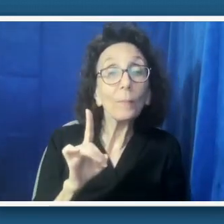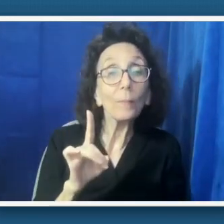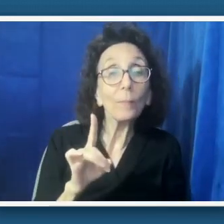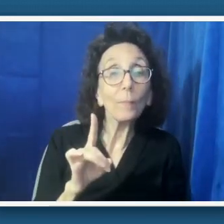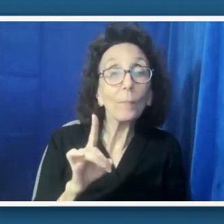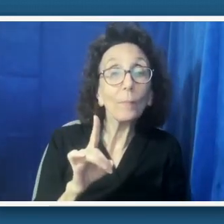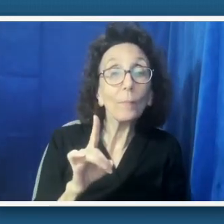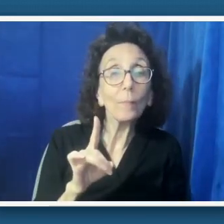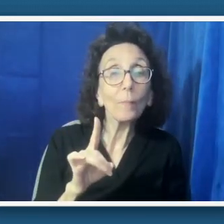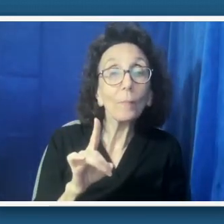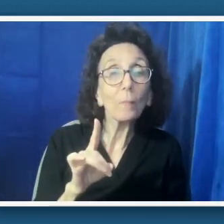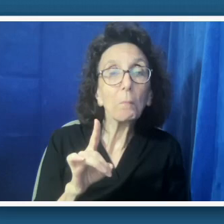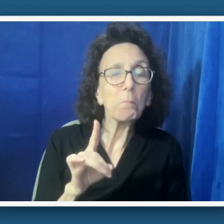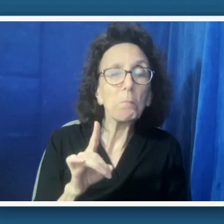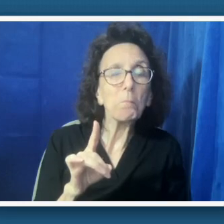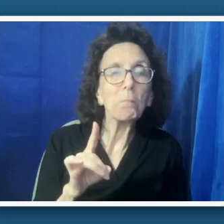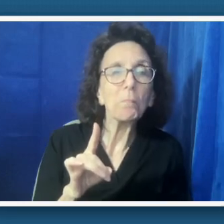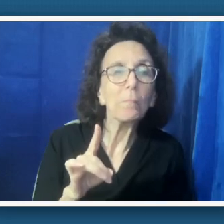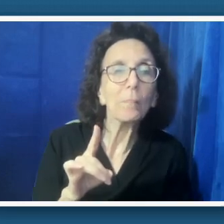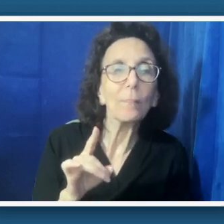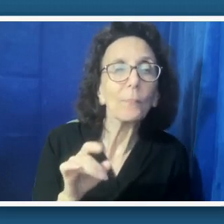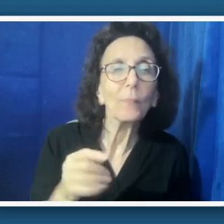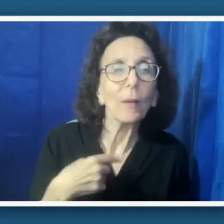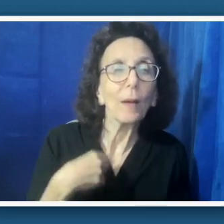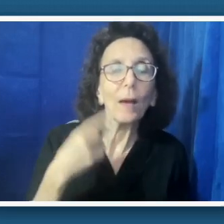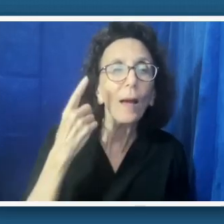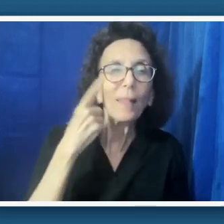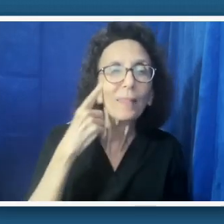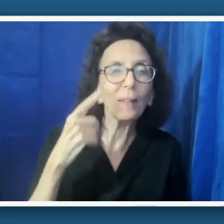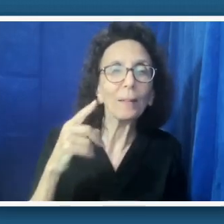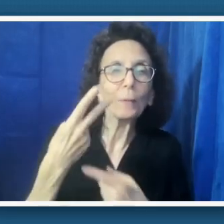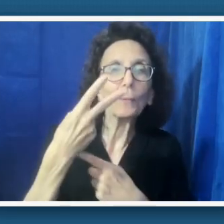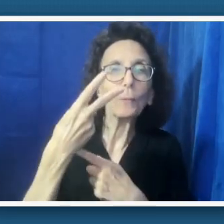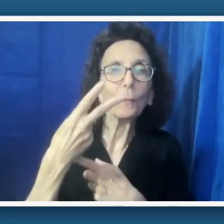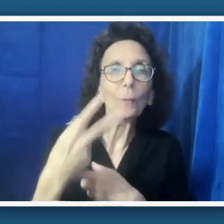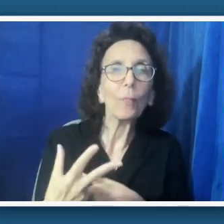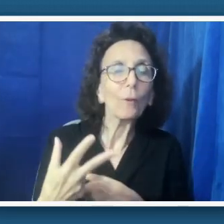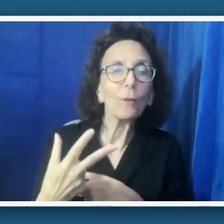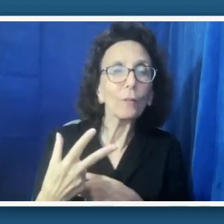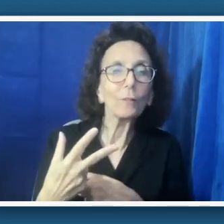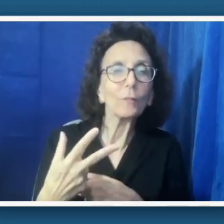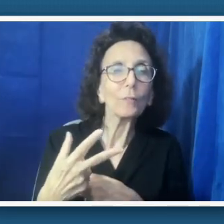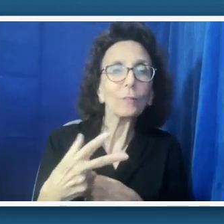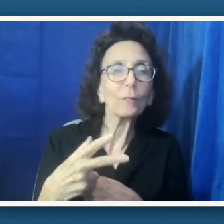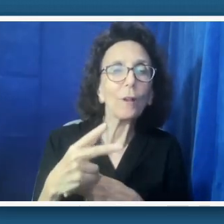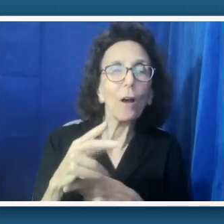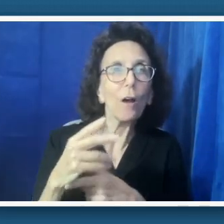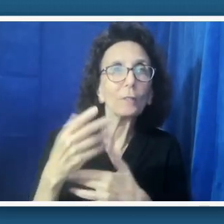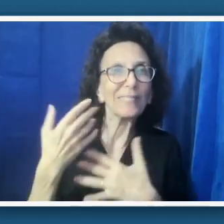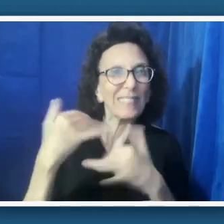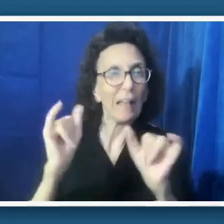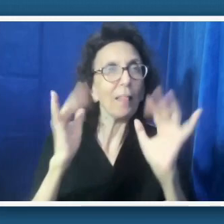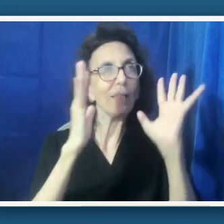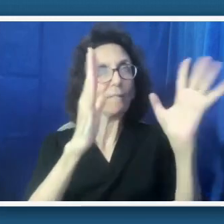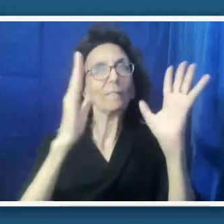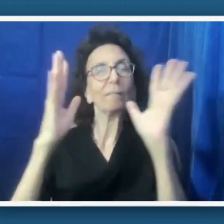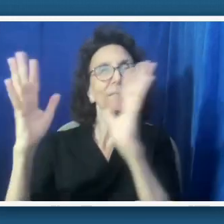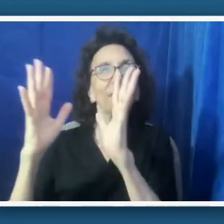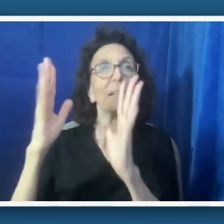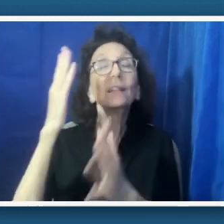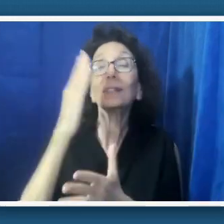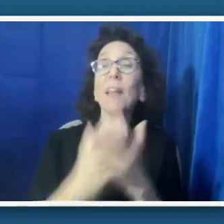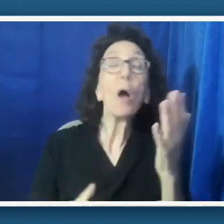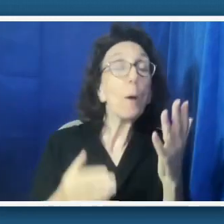high number. I mean, most of them, it's about 2/3 of them are still standing. There's some that have been lost for